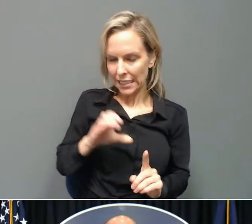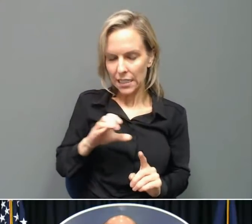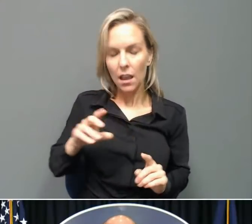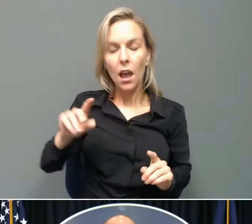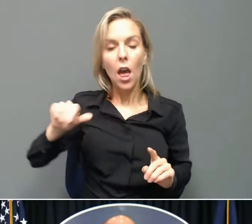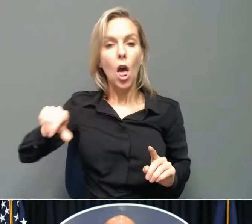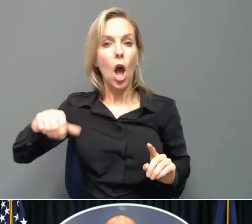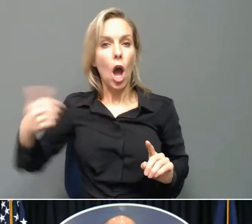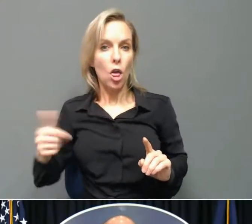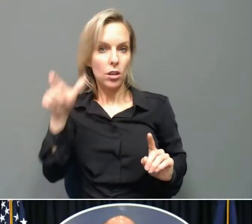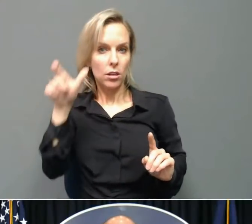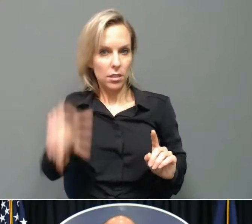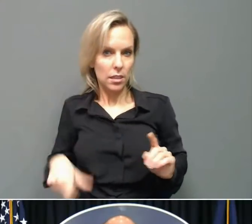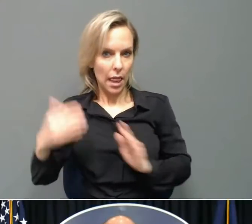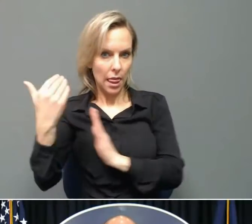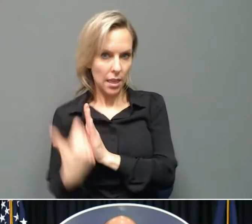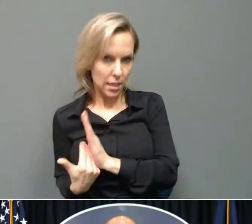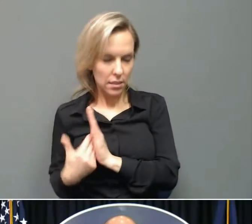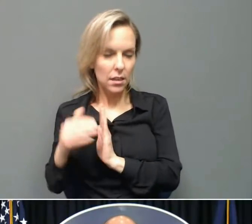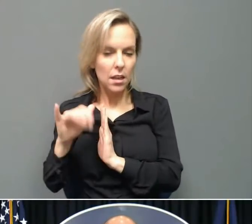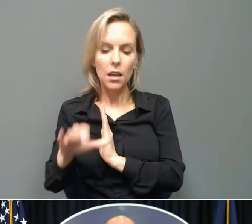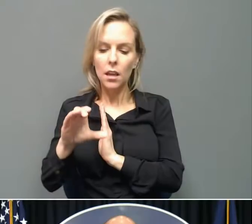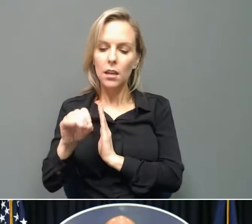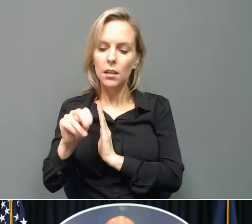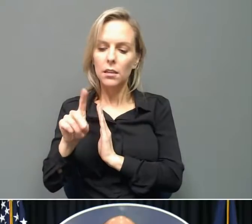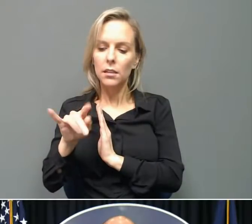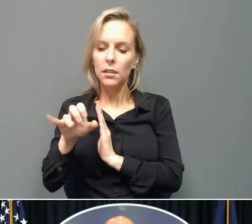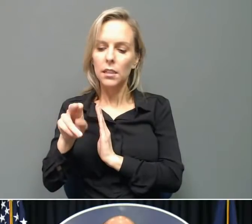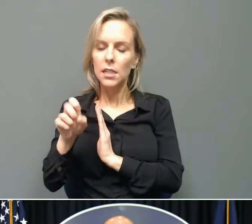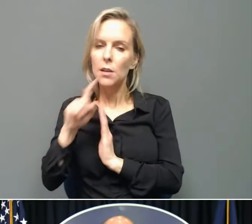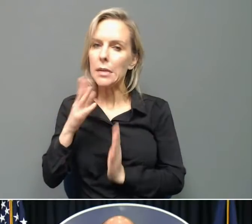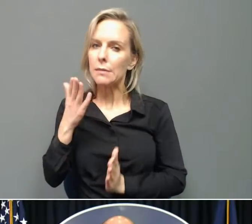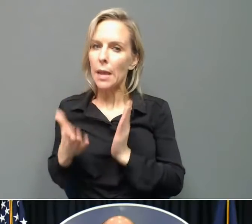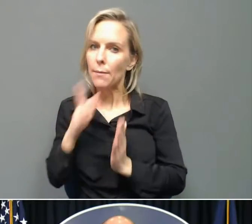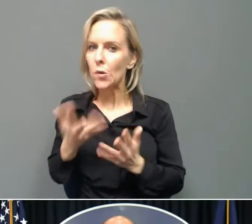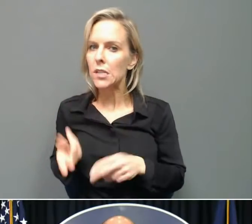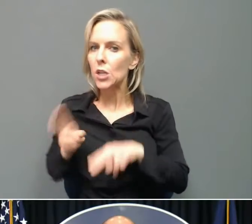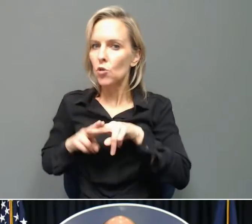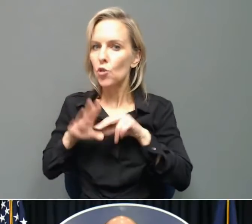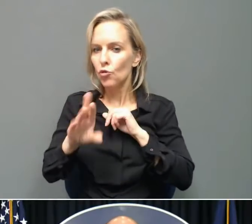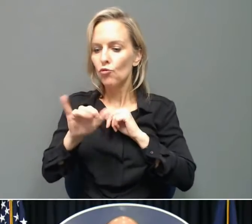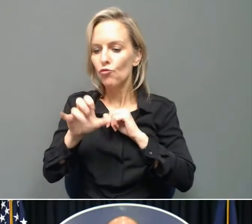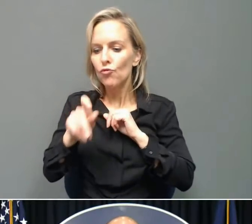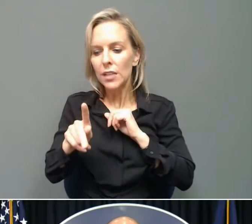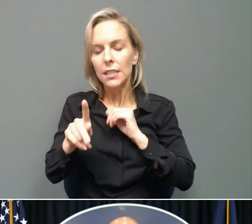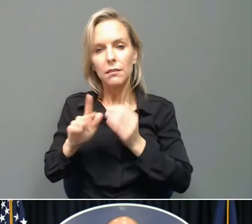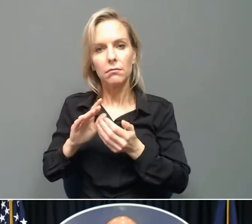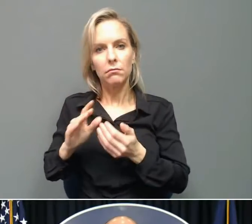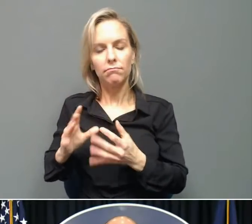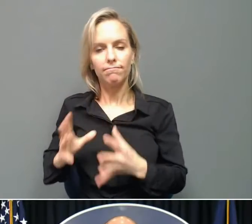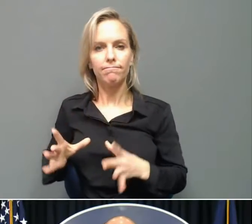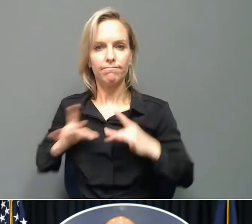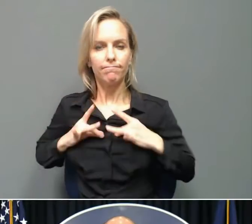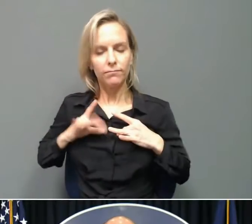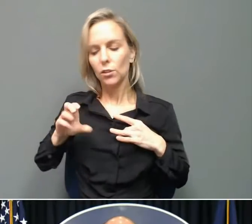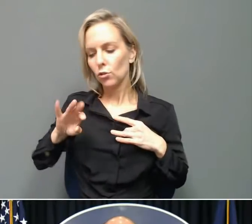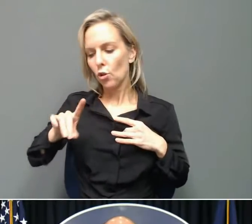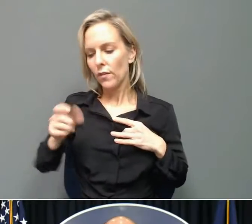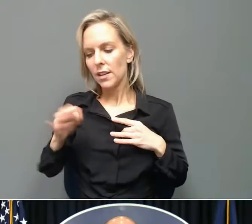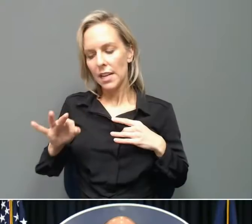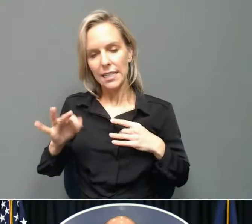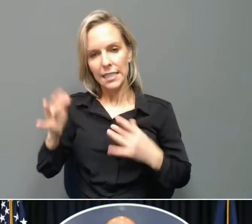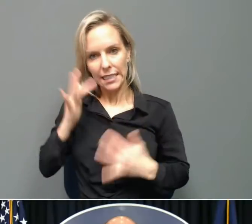it with conditions that might be at elevated risk for severe COVID disease. We are now expanding the